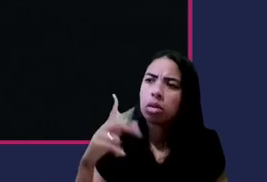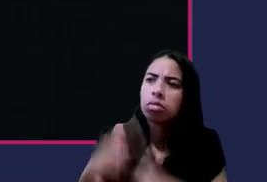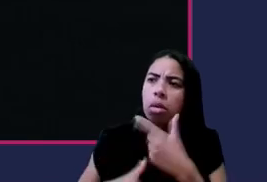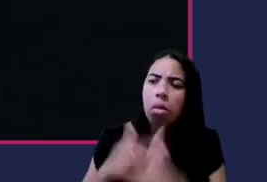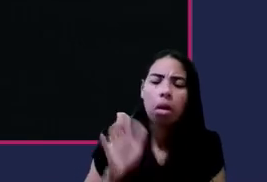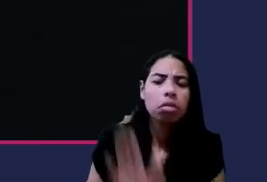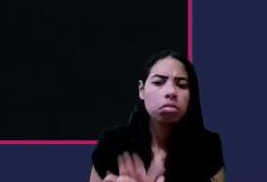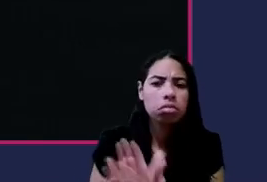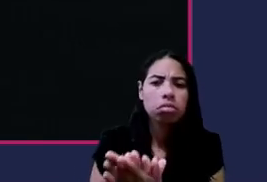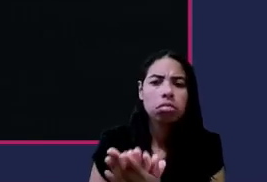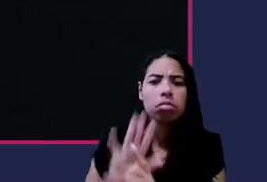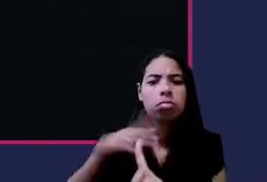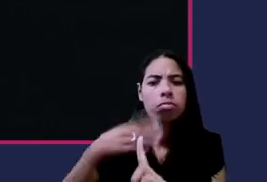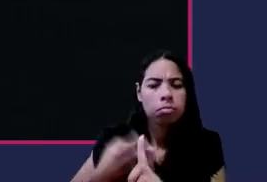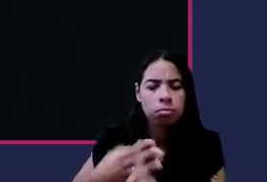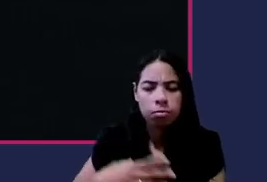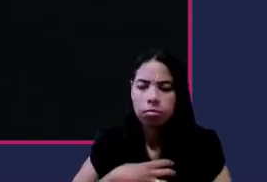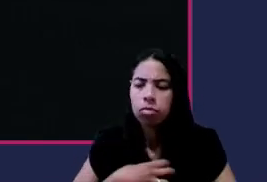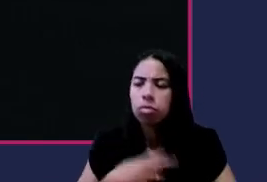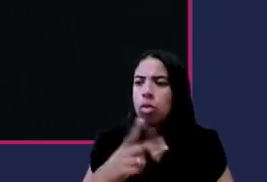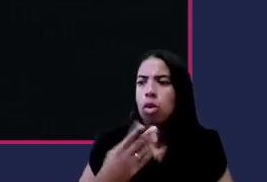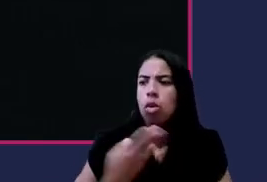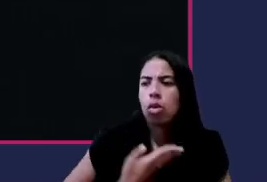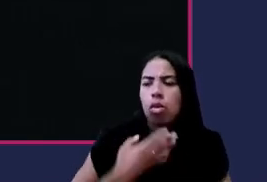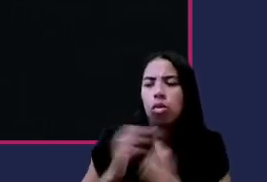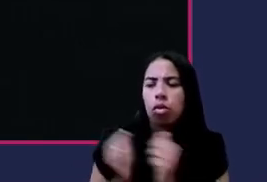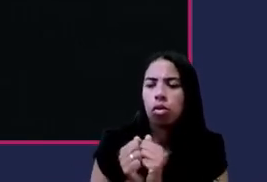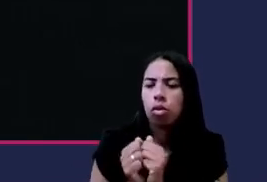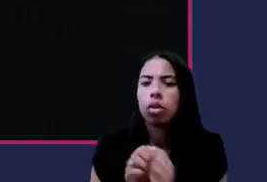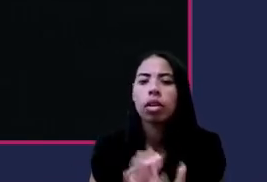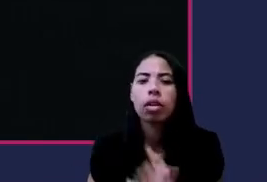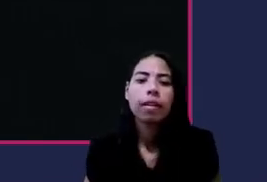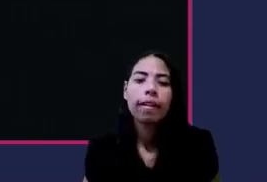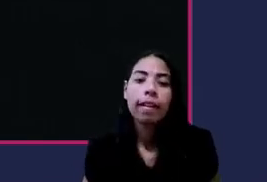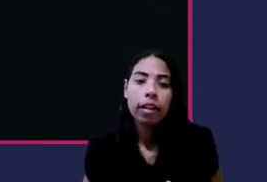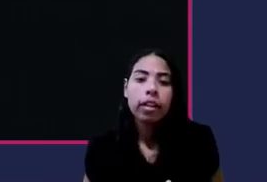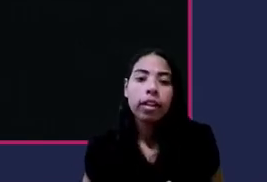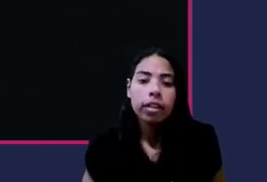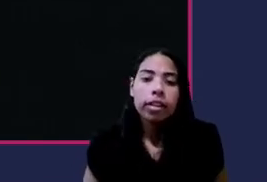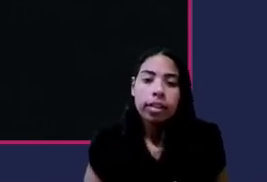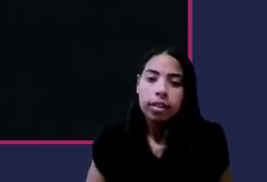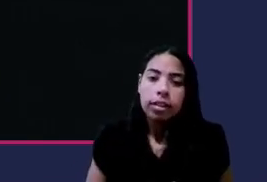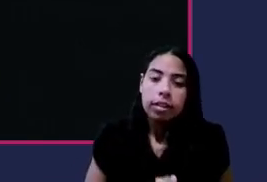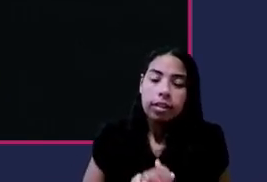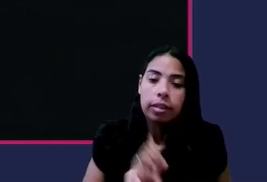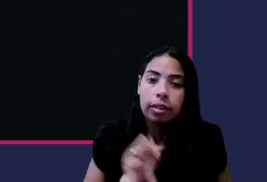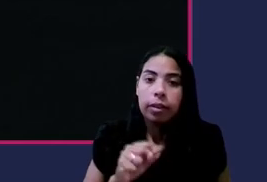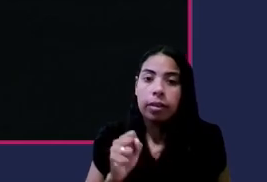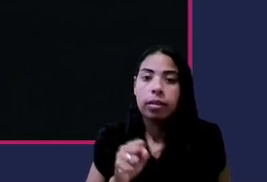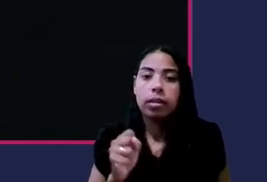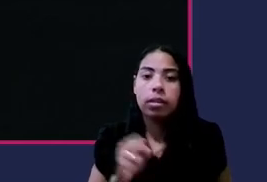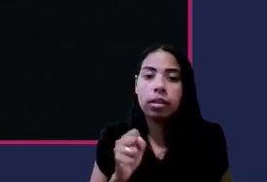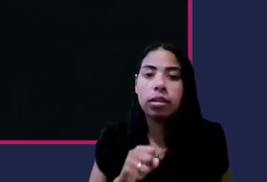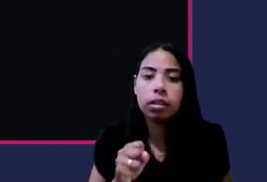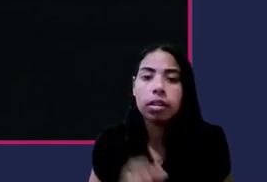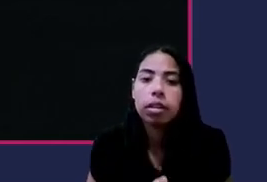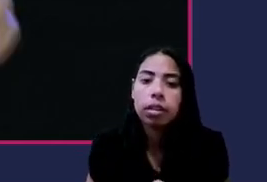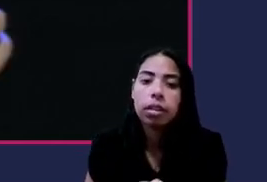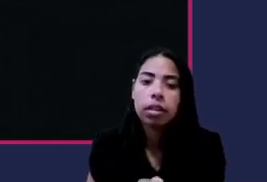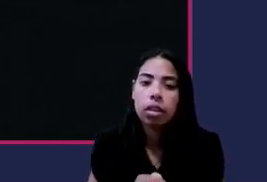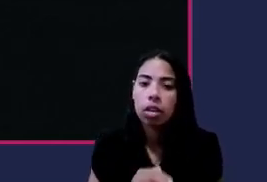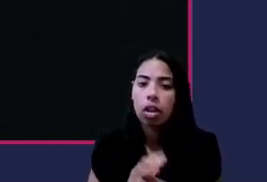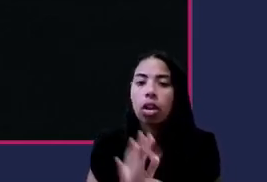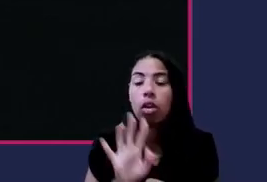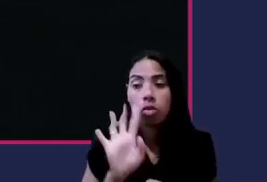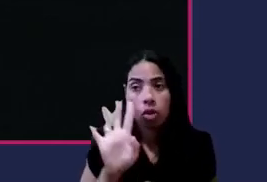people improve their quality of life, and I'm honored to be your colleague because of that. When we get to the parliament, I am